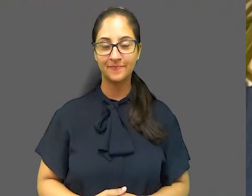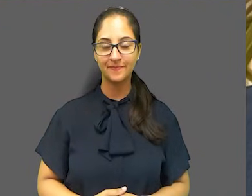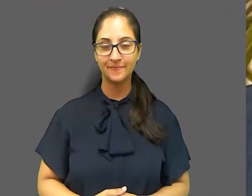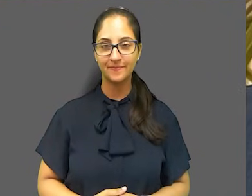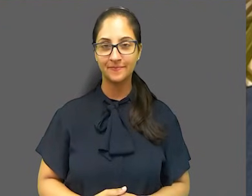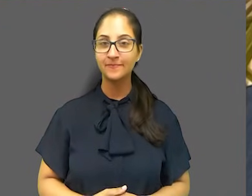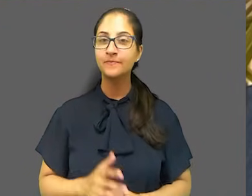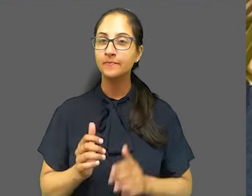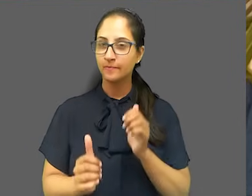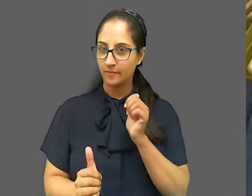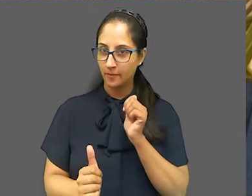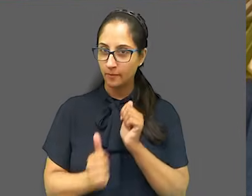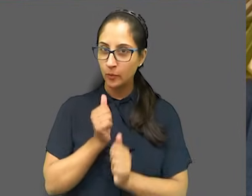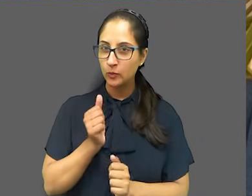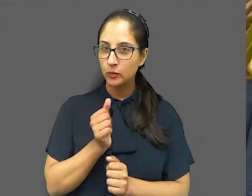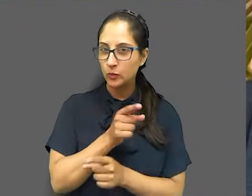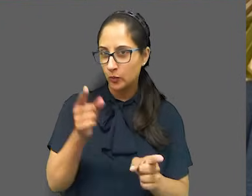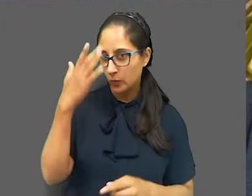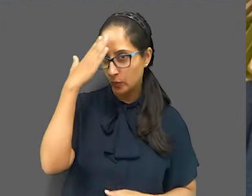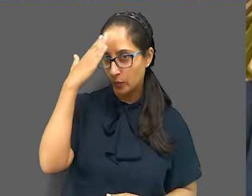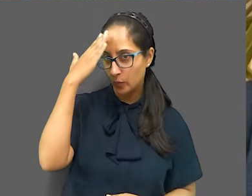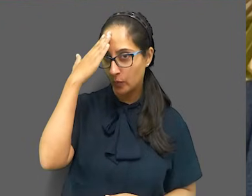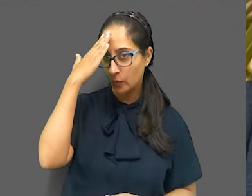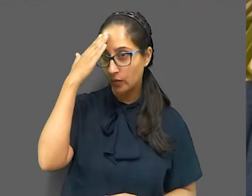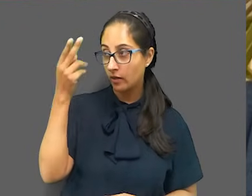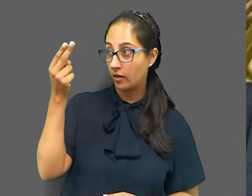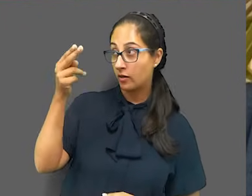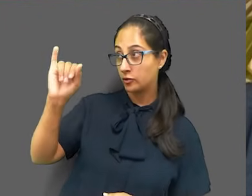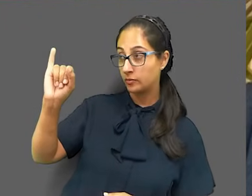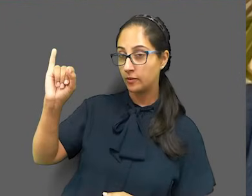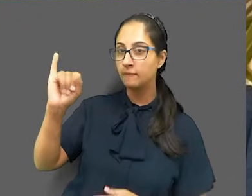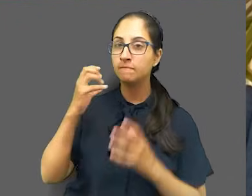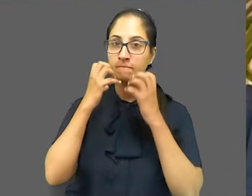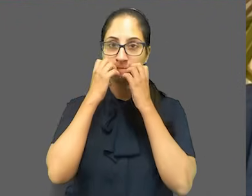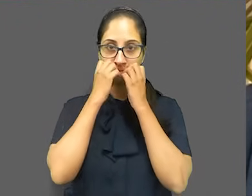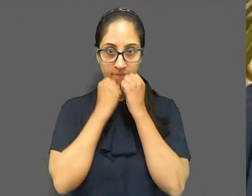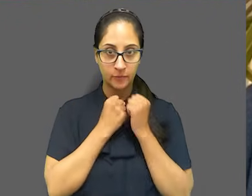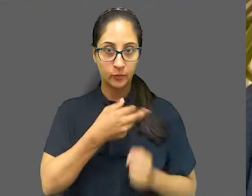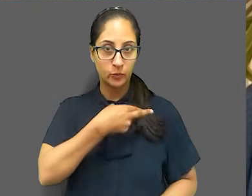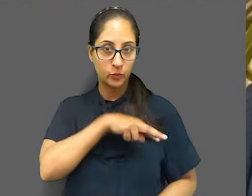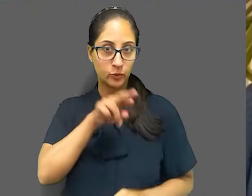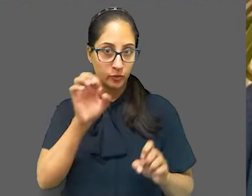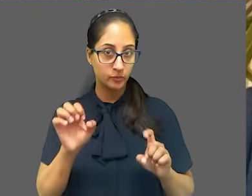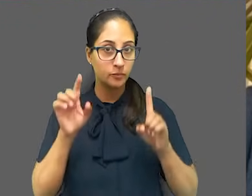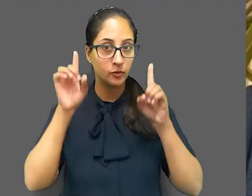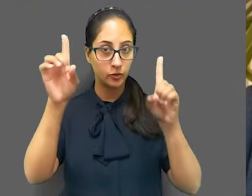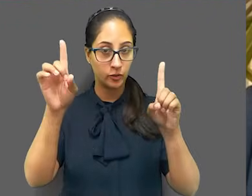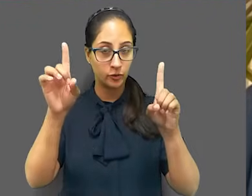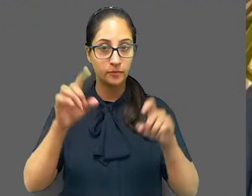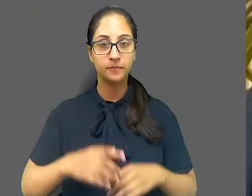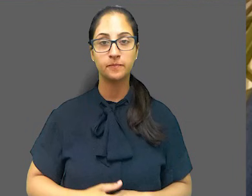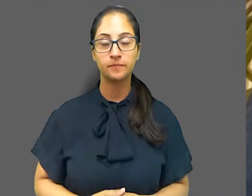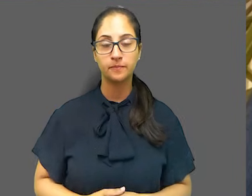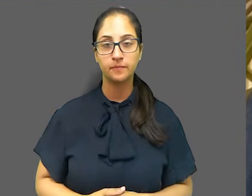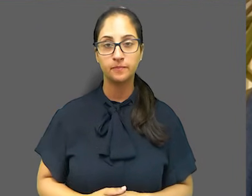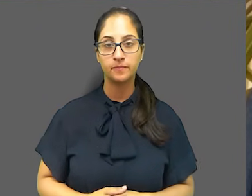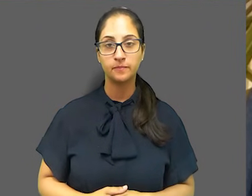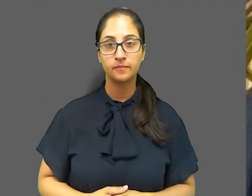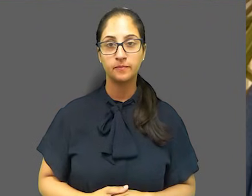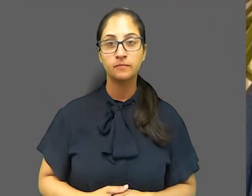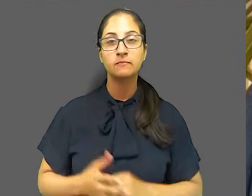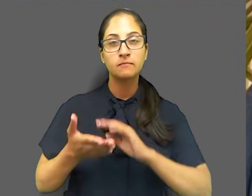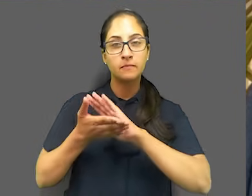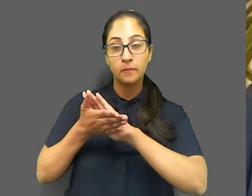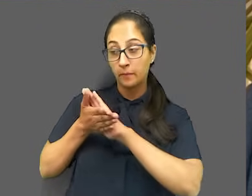As everybody knows, the religious education of the Jamaat is a key component of our beloved Maulana Hazar Imam's